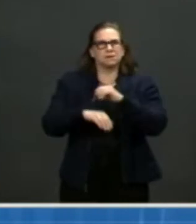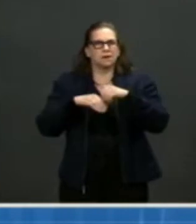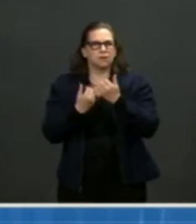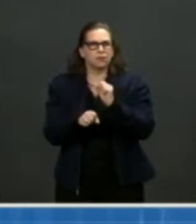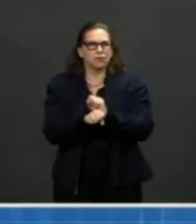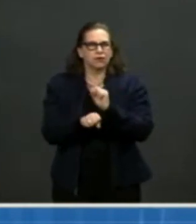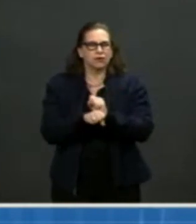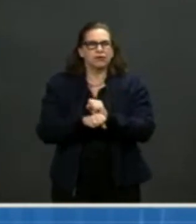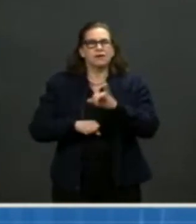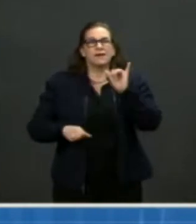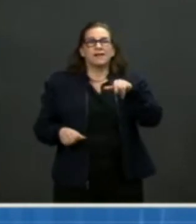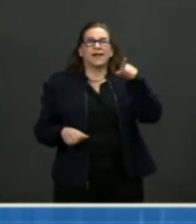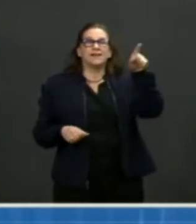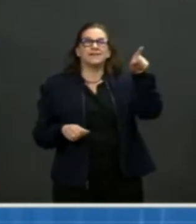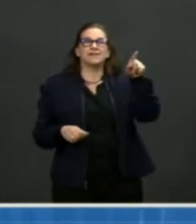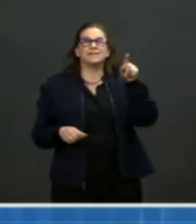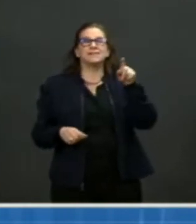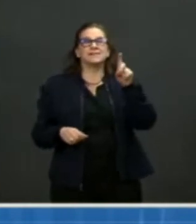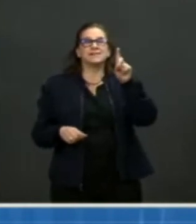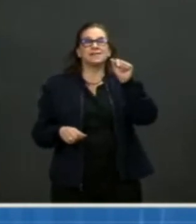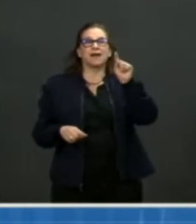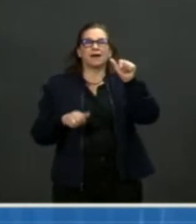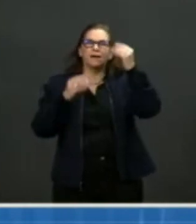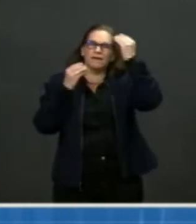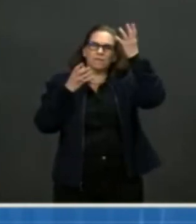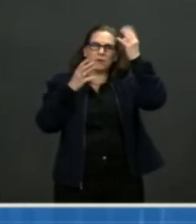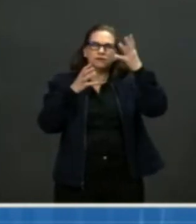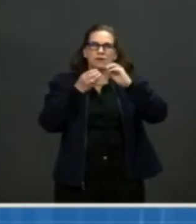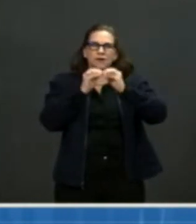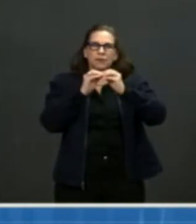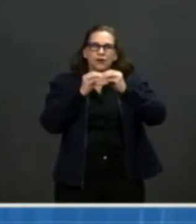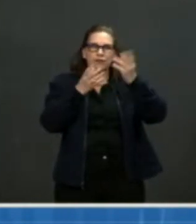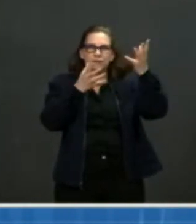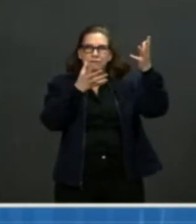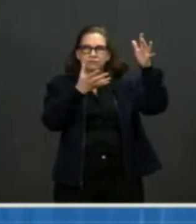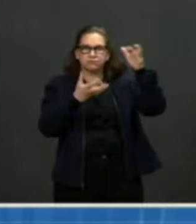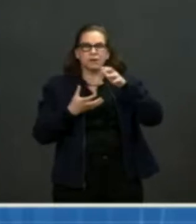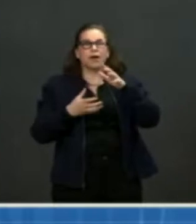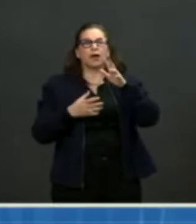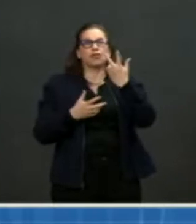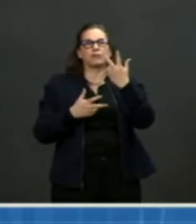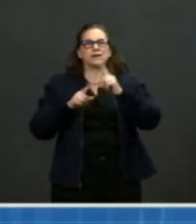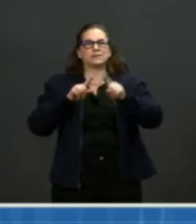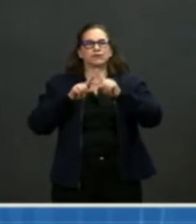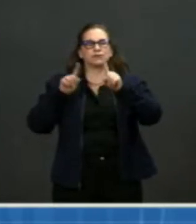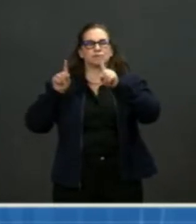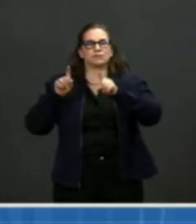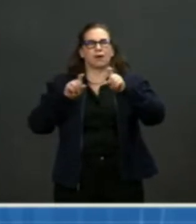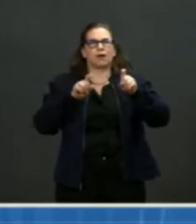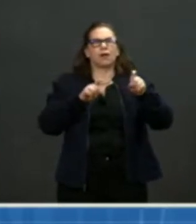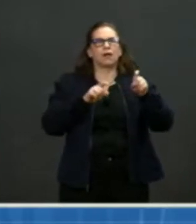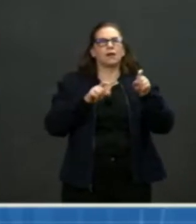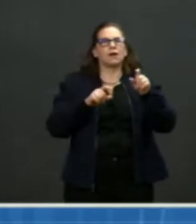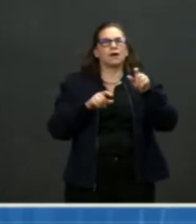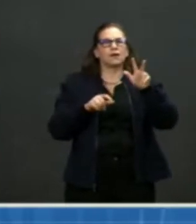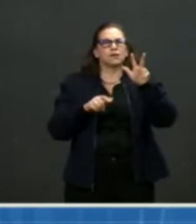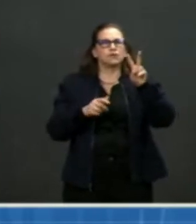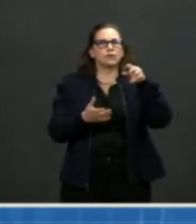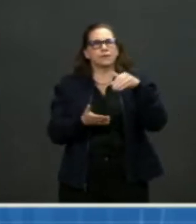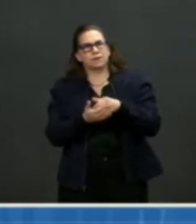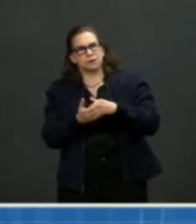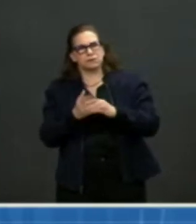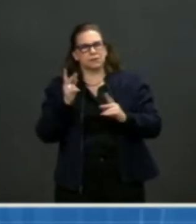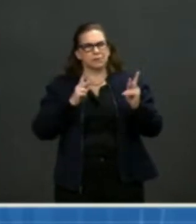3 trial involving more than 32,000 participants who are 18 years of age or older, and it was at